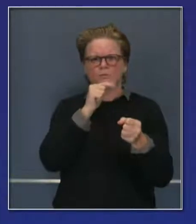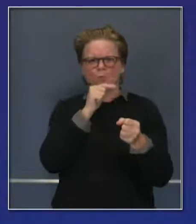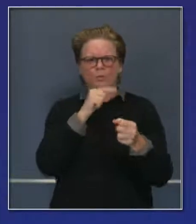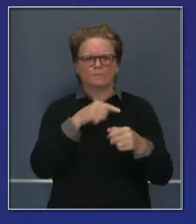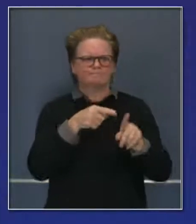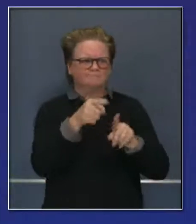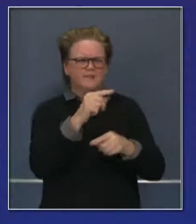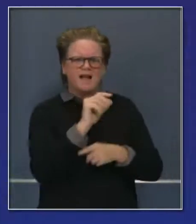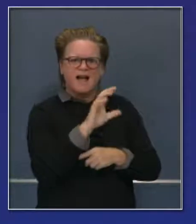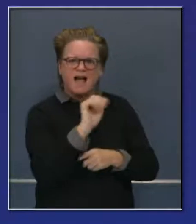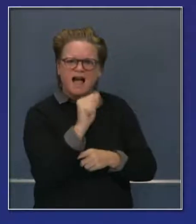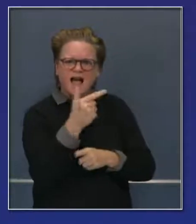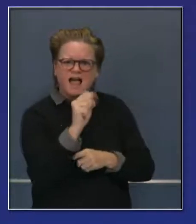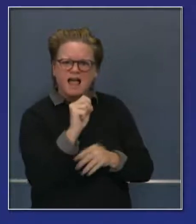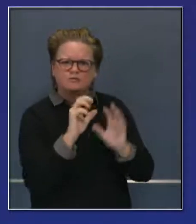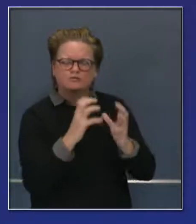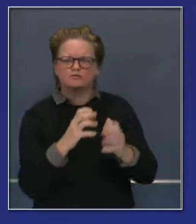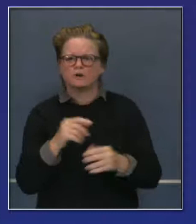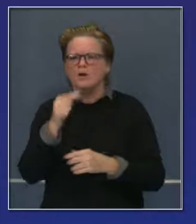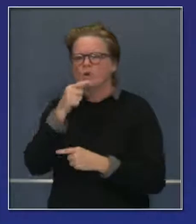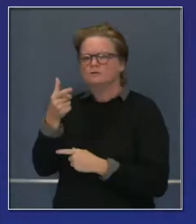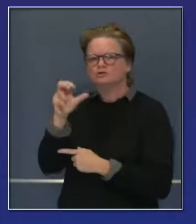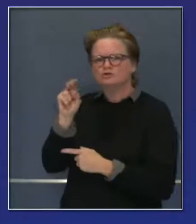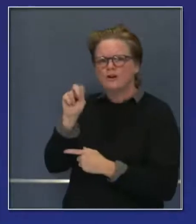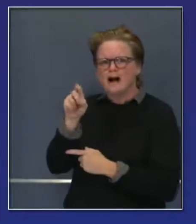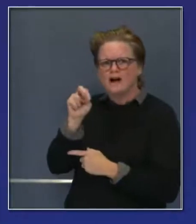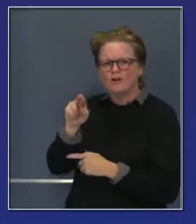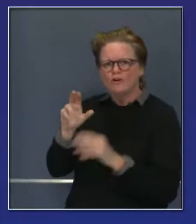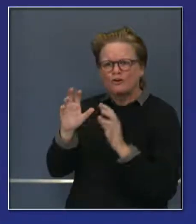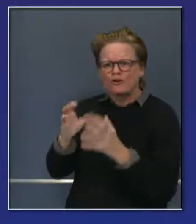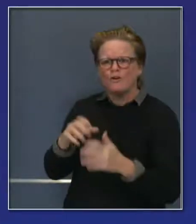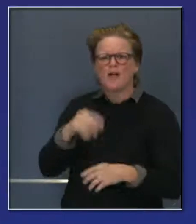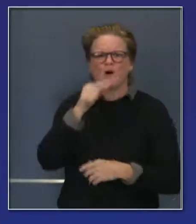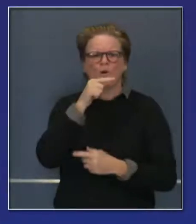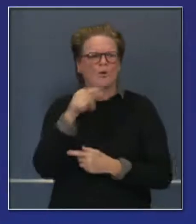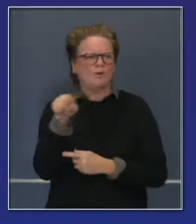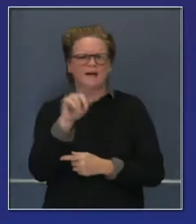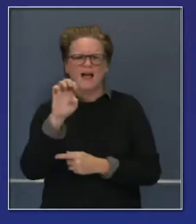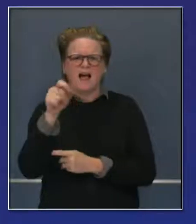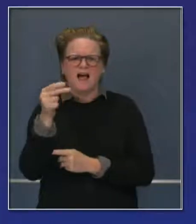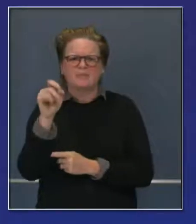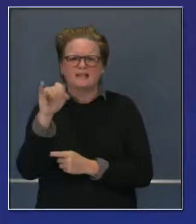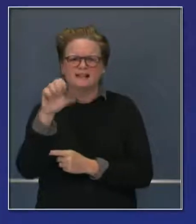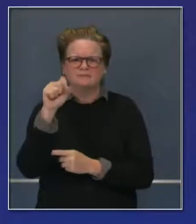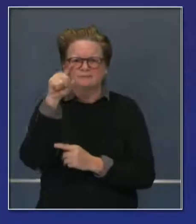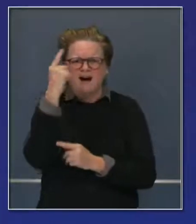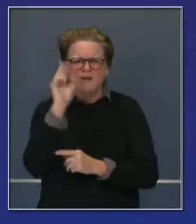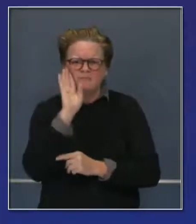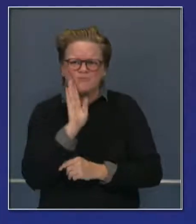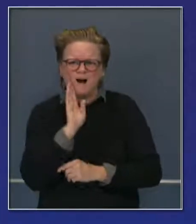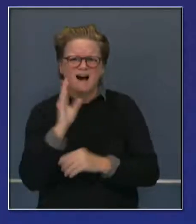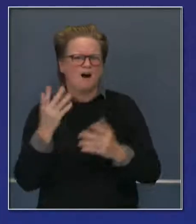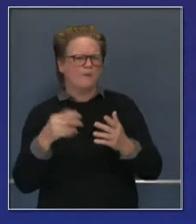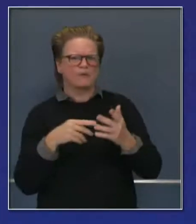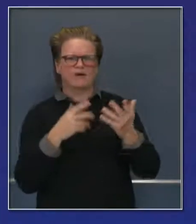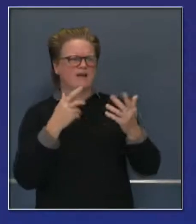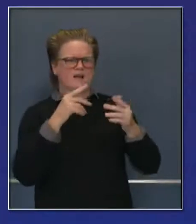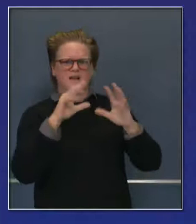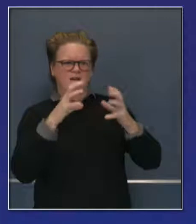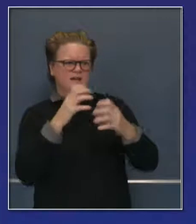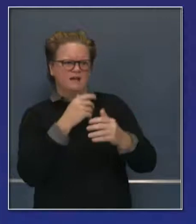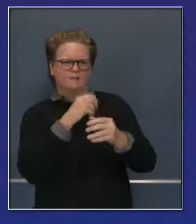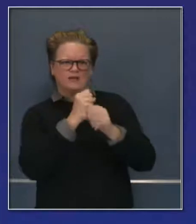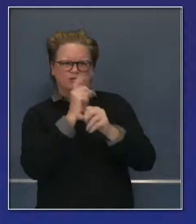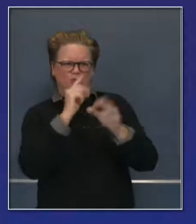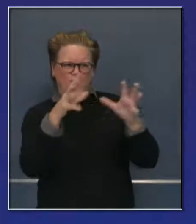current administration, and the next administration to get this right with equity as a lens by focusing